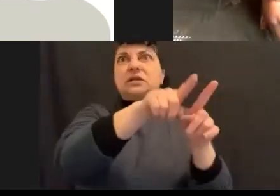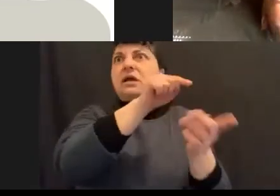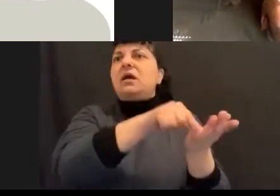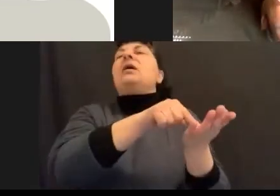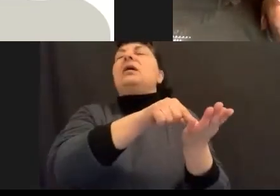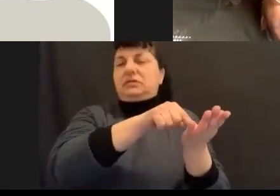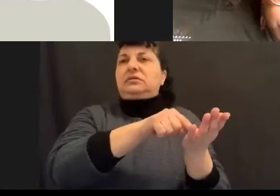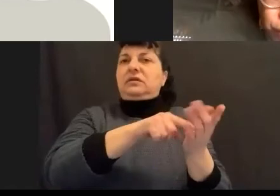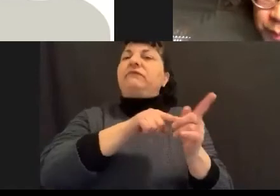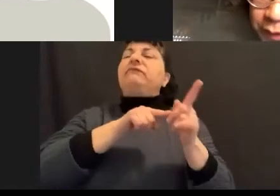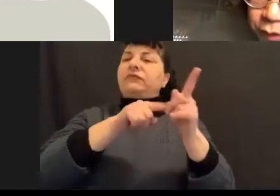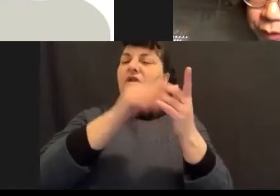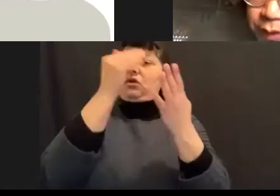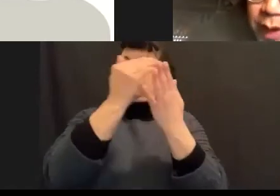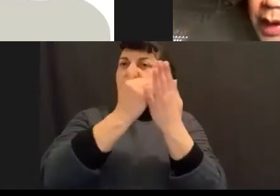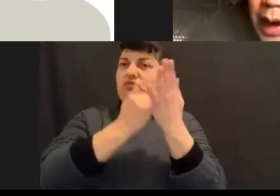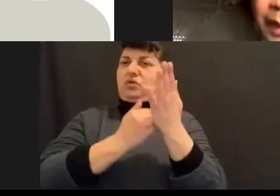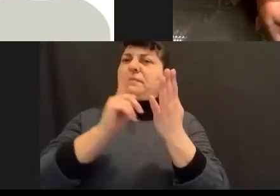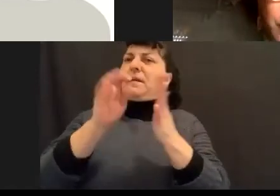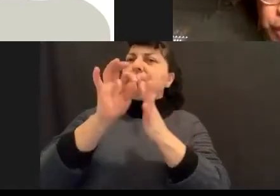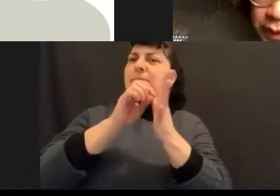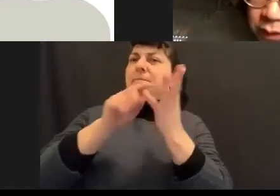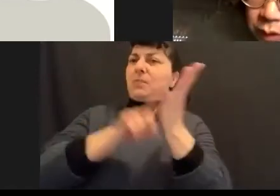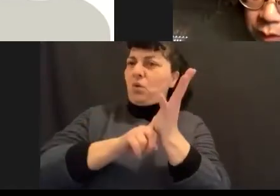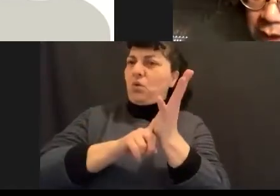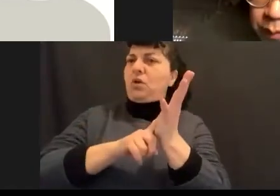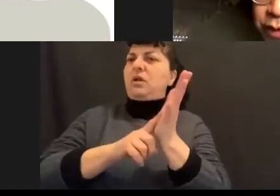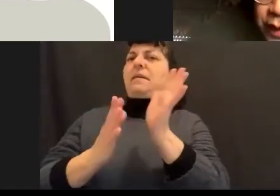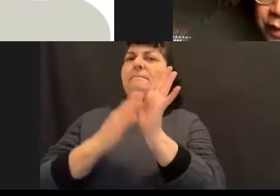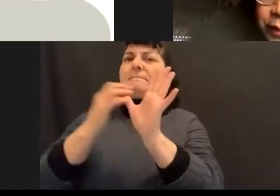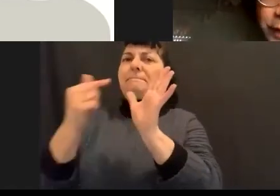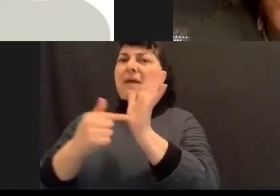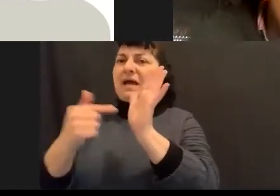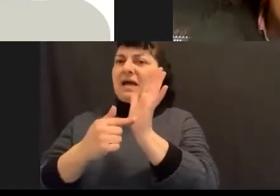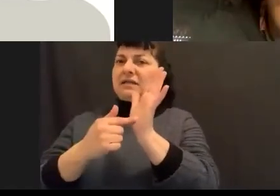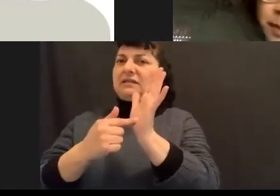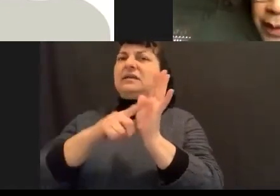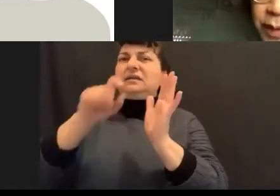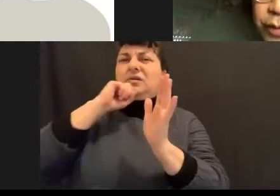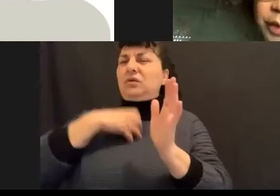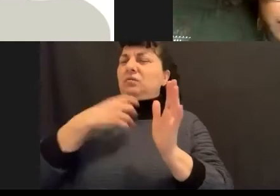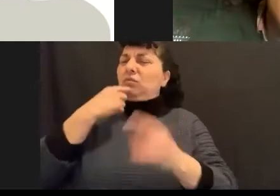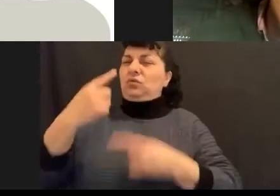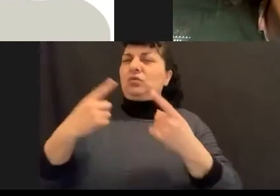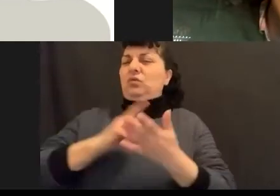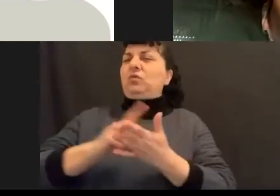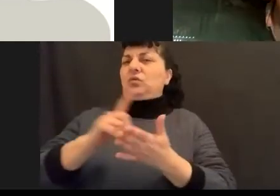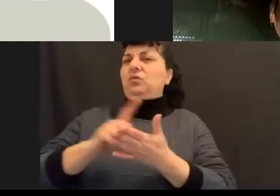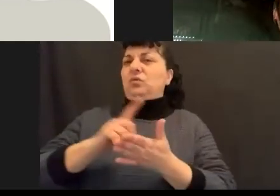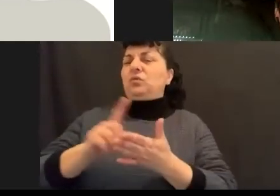I'm sure Paul and Matt can talk about those further should we need to. And I'm noticing there's a fair few questions about those in the